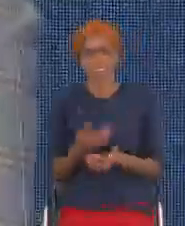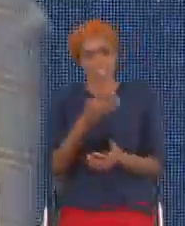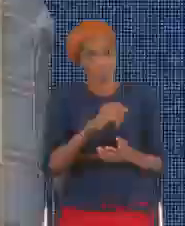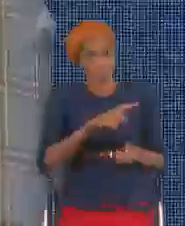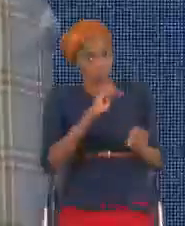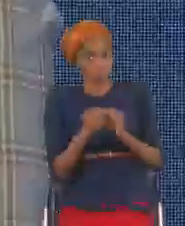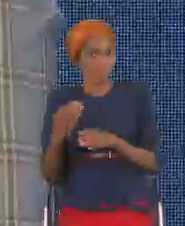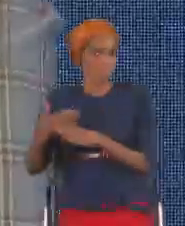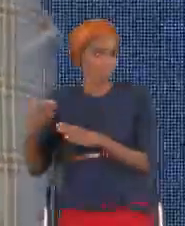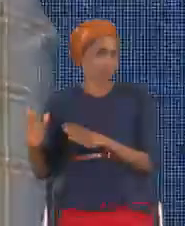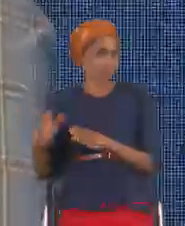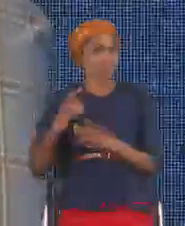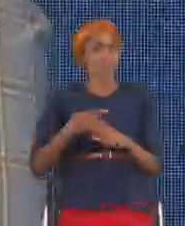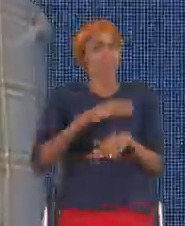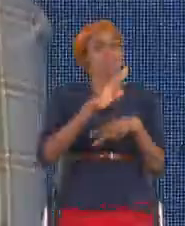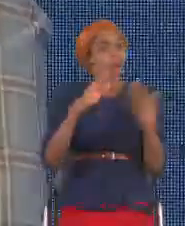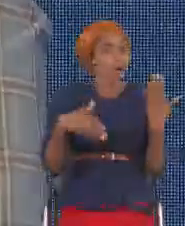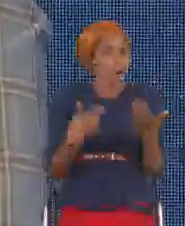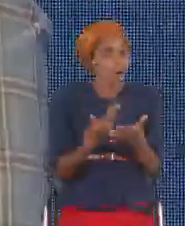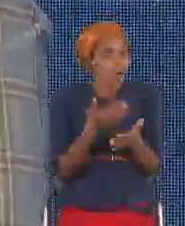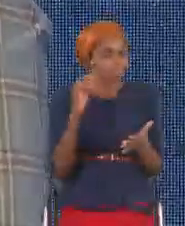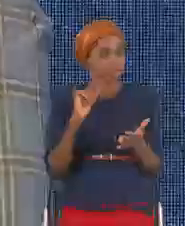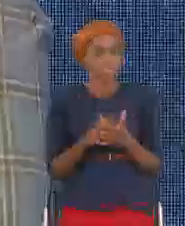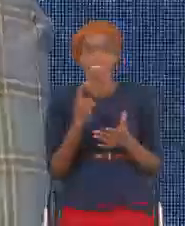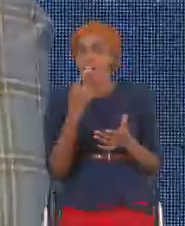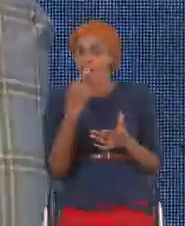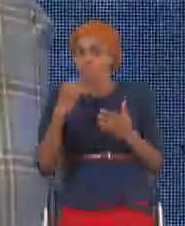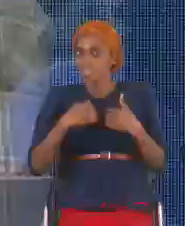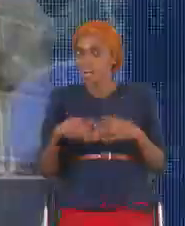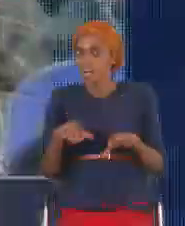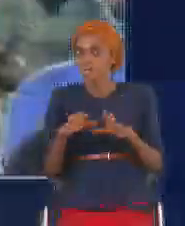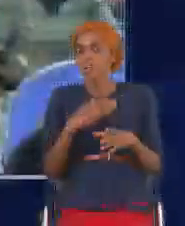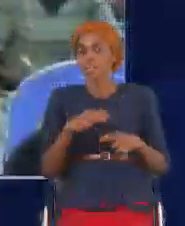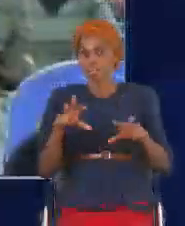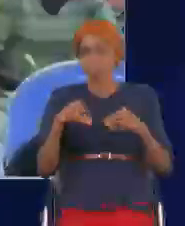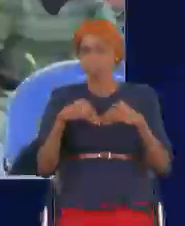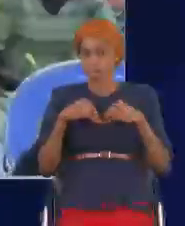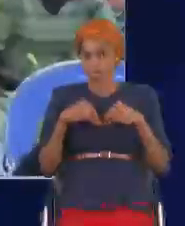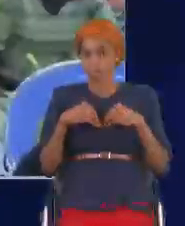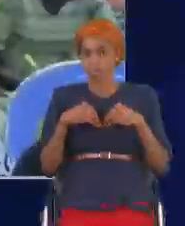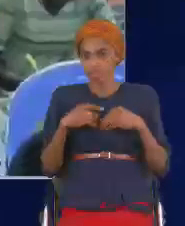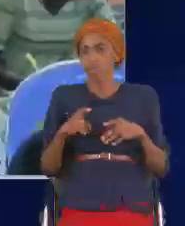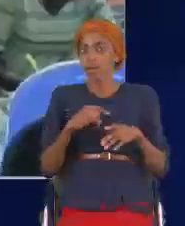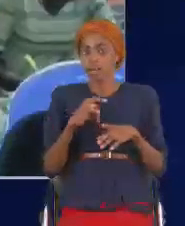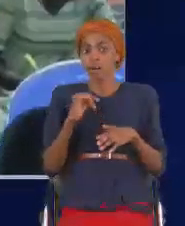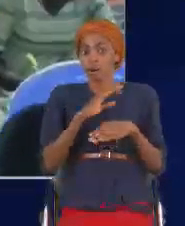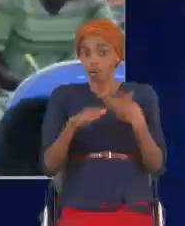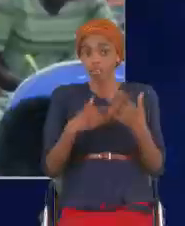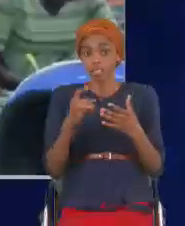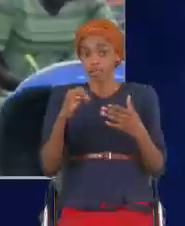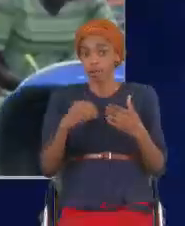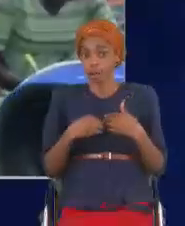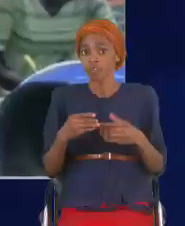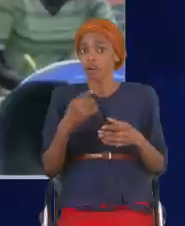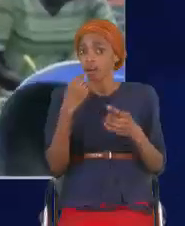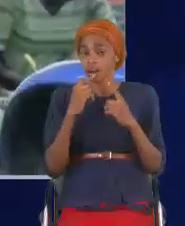away from all that the tongues have done and have said and have uttered before. And when